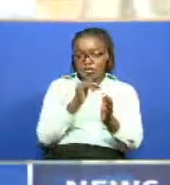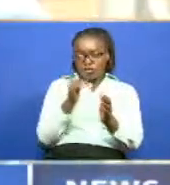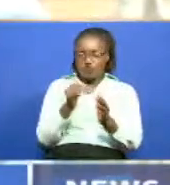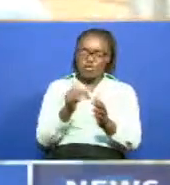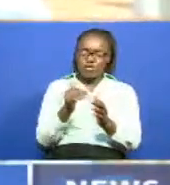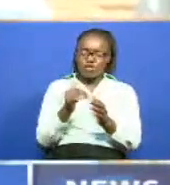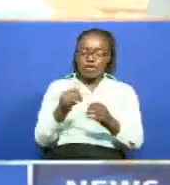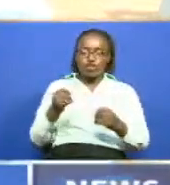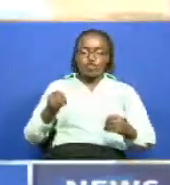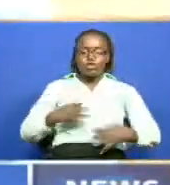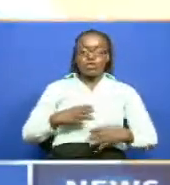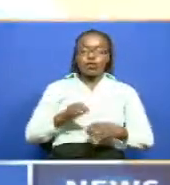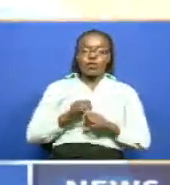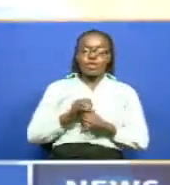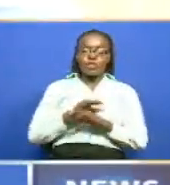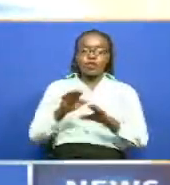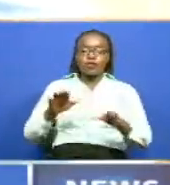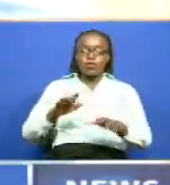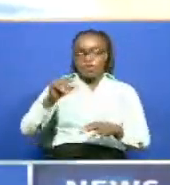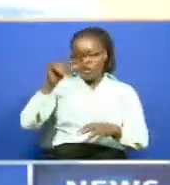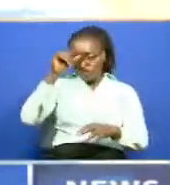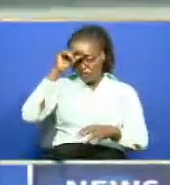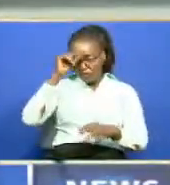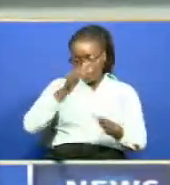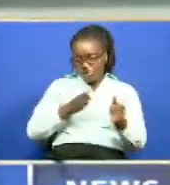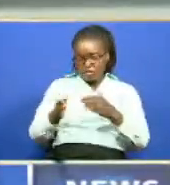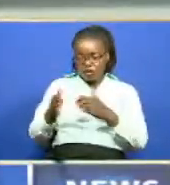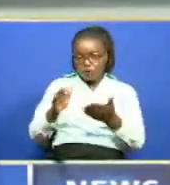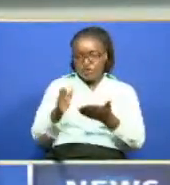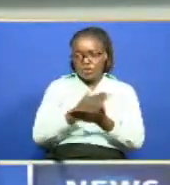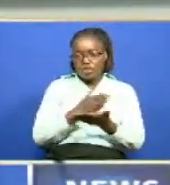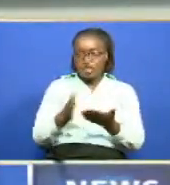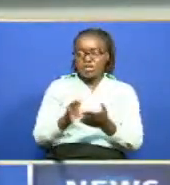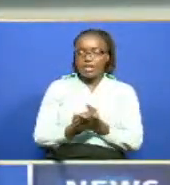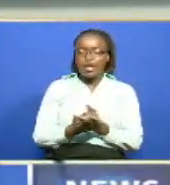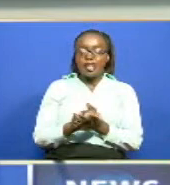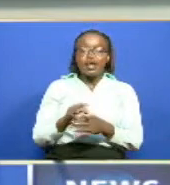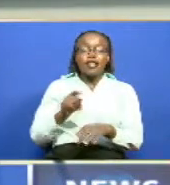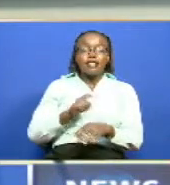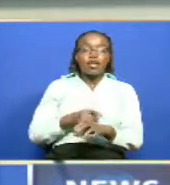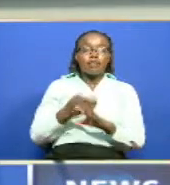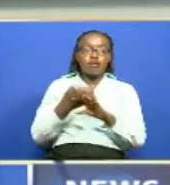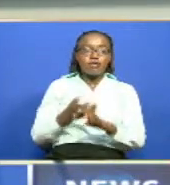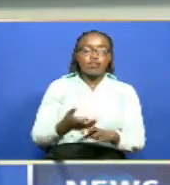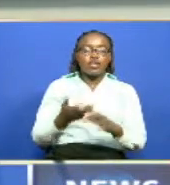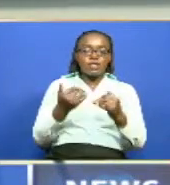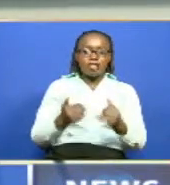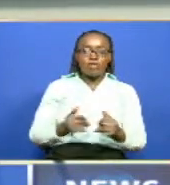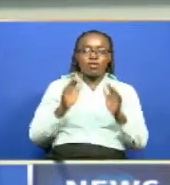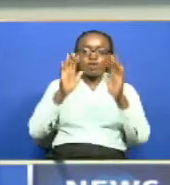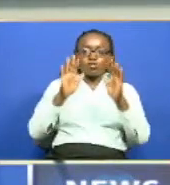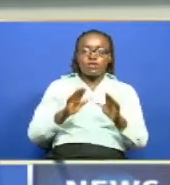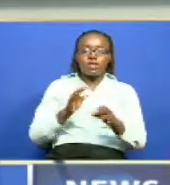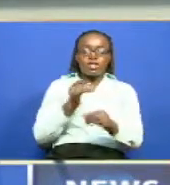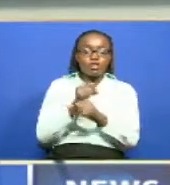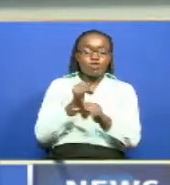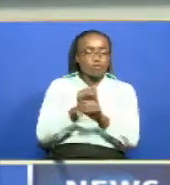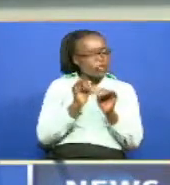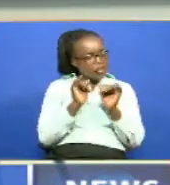distribution of government recovery opportunities for the sector. During this difficult time, it is important that jobs are